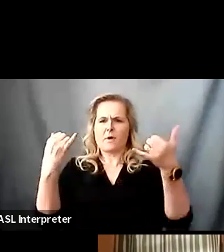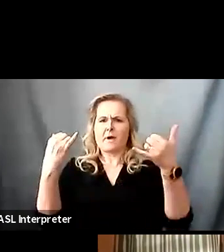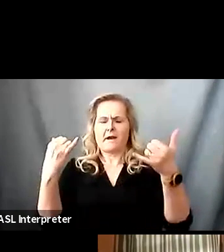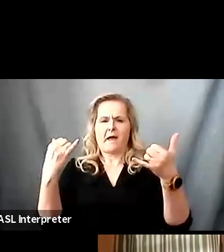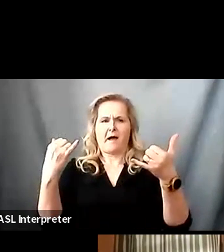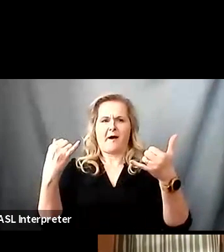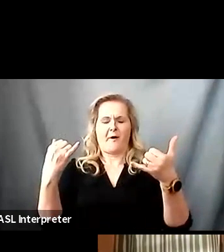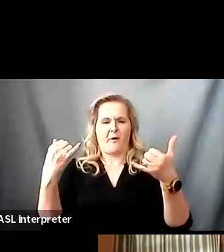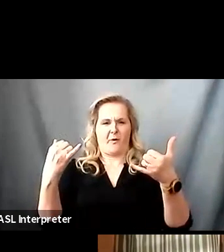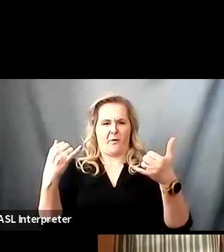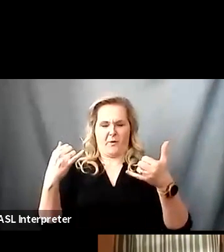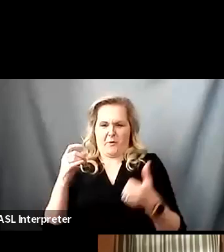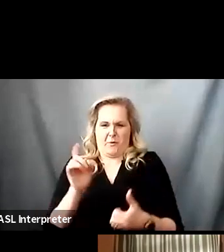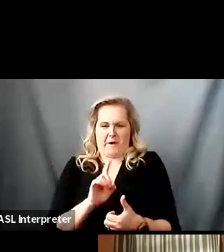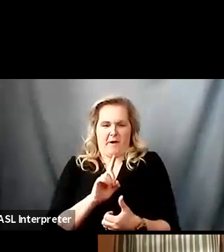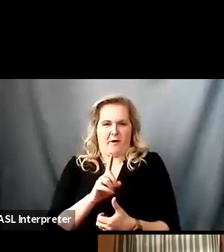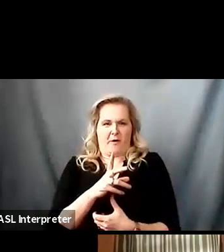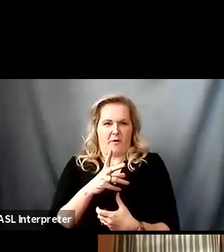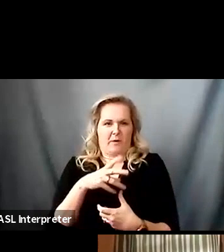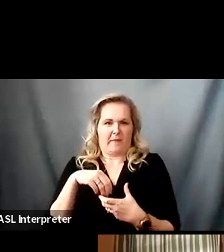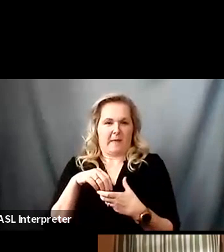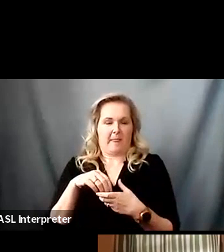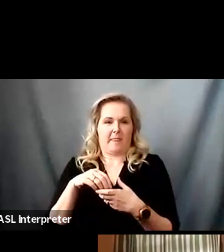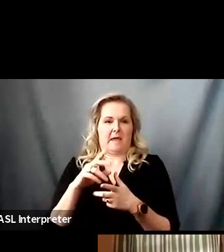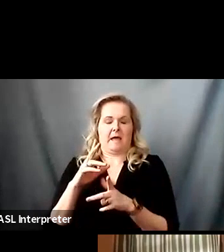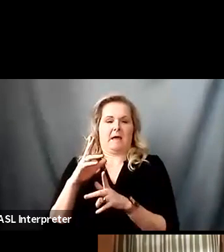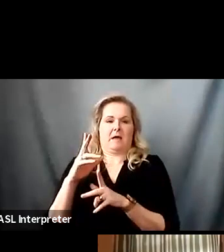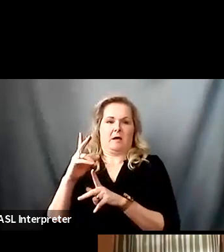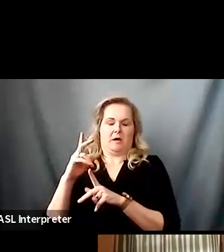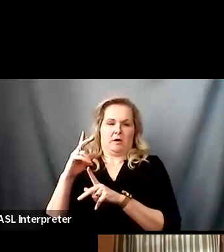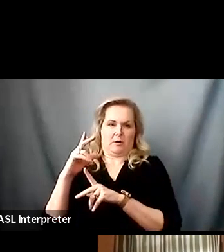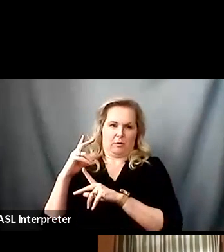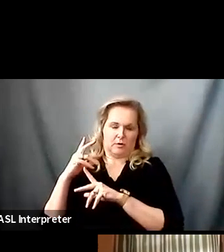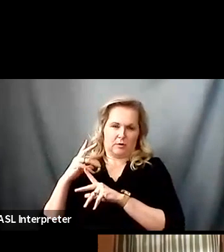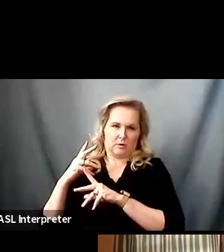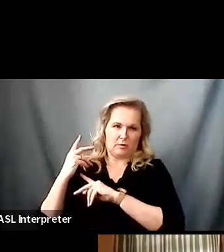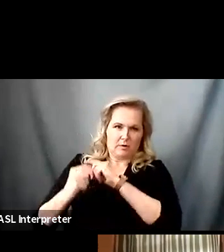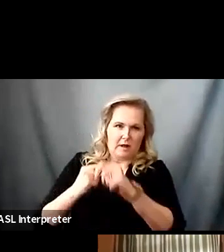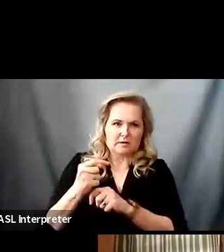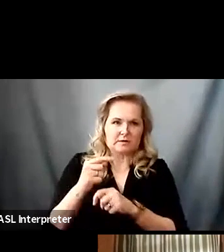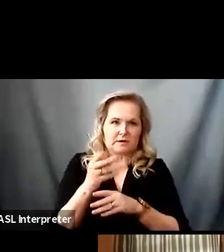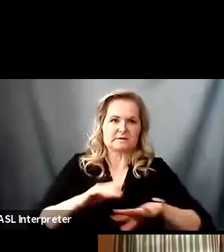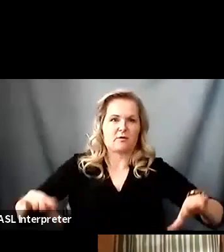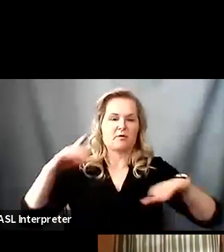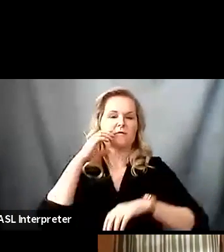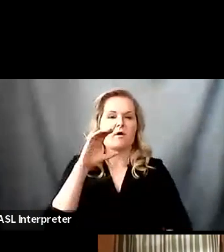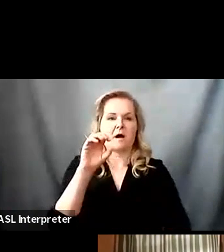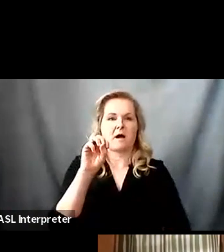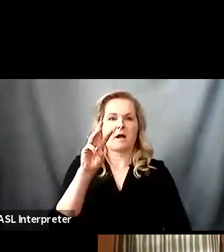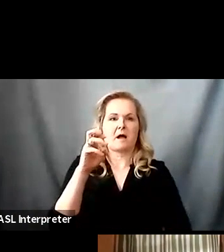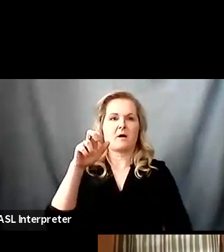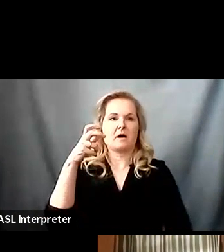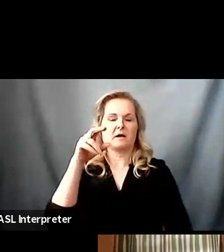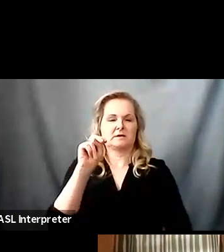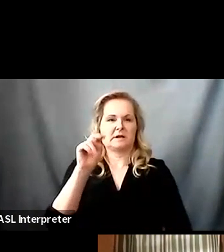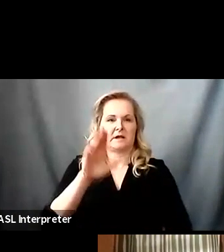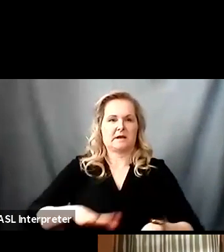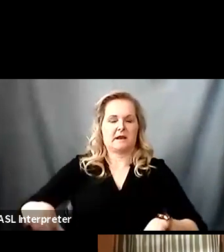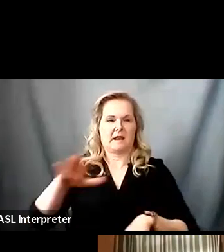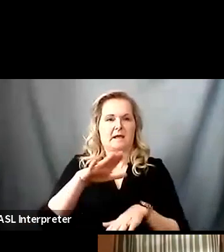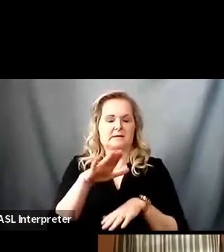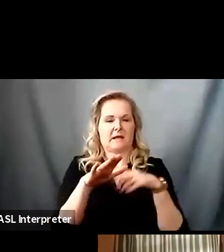coming to you from the traditional territory of the Cowichan Nation, part of the Hulkuminam Treaty Group in stage